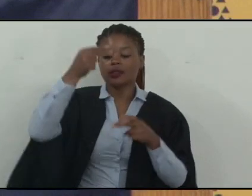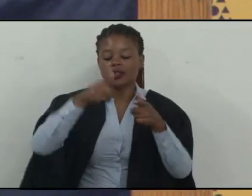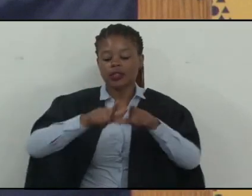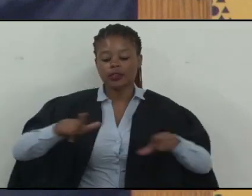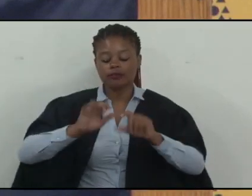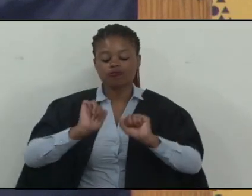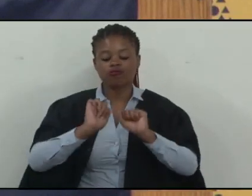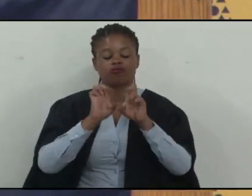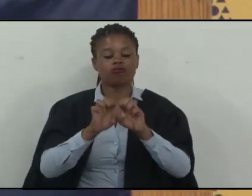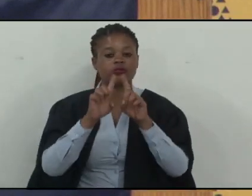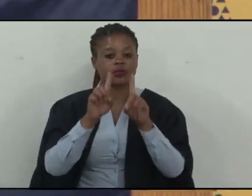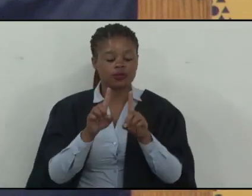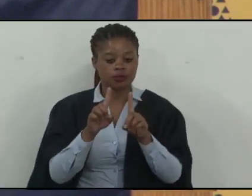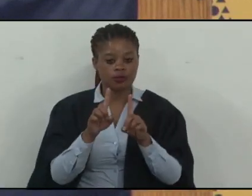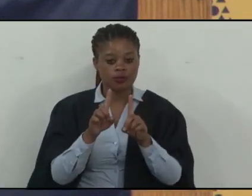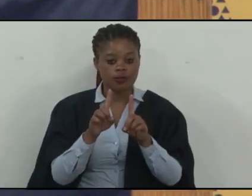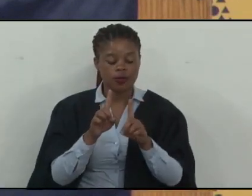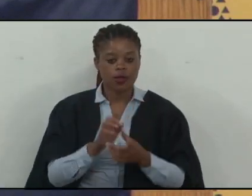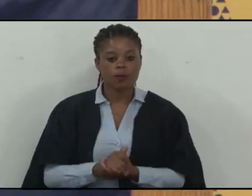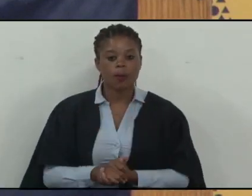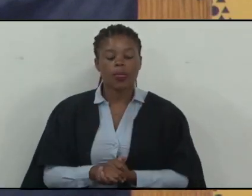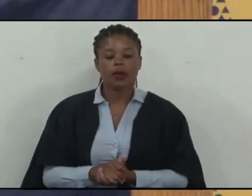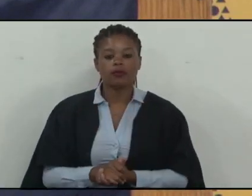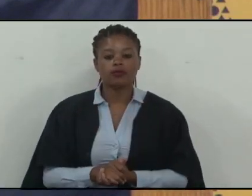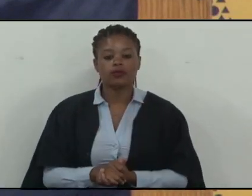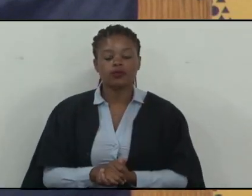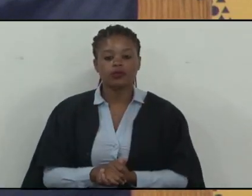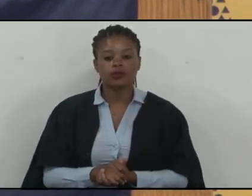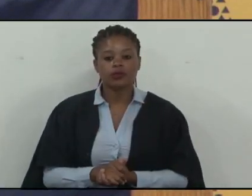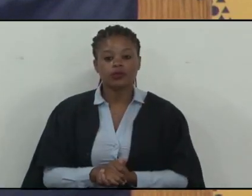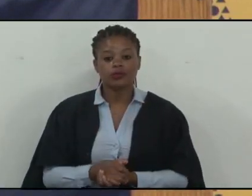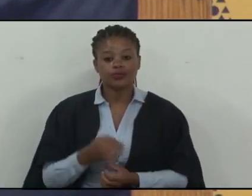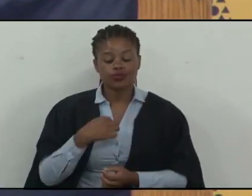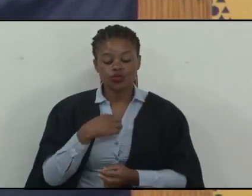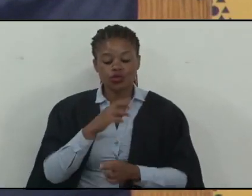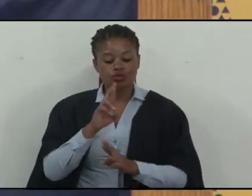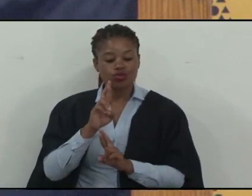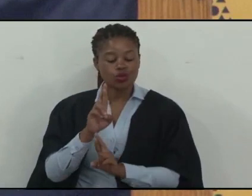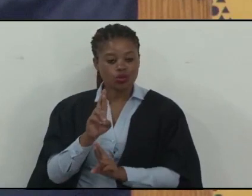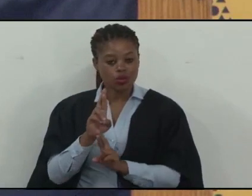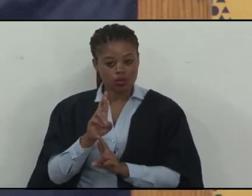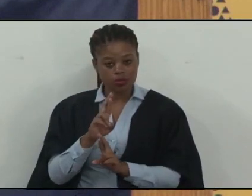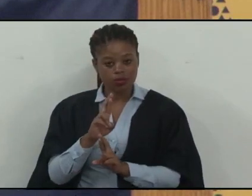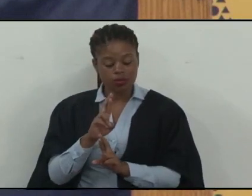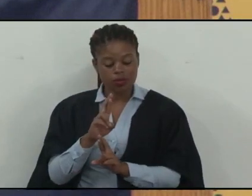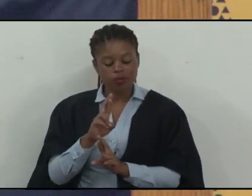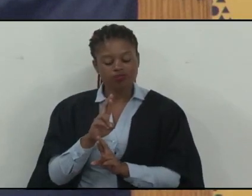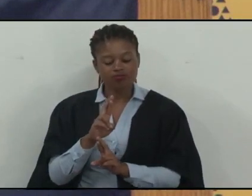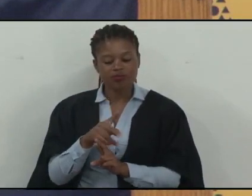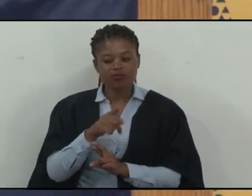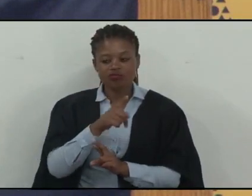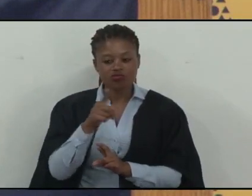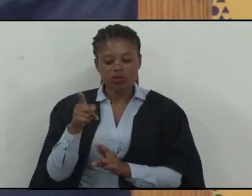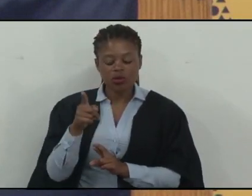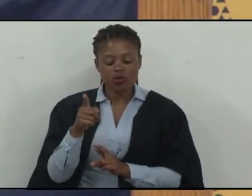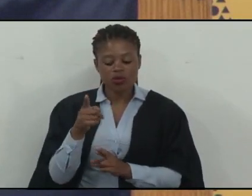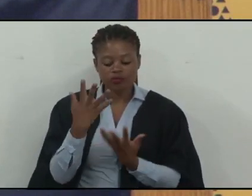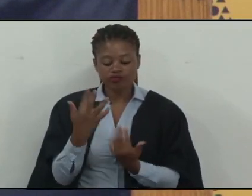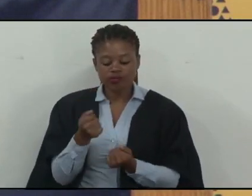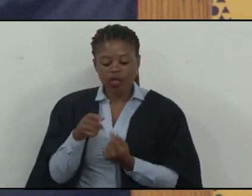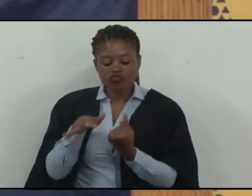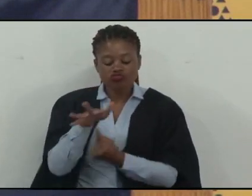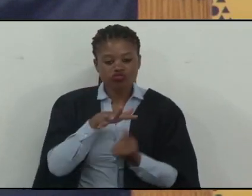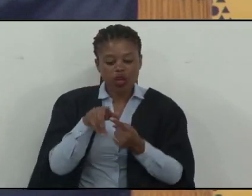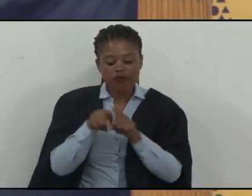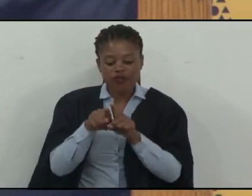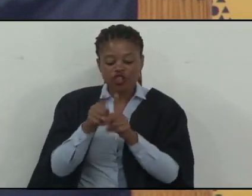education. I hope you do not find yourselves in that situation, and that